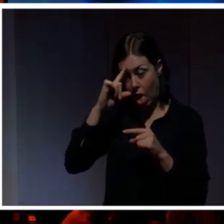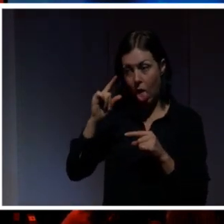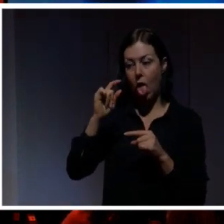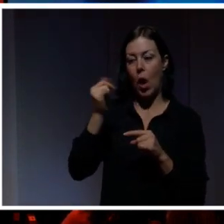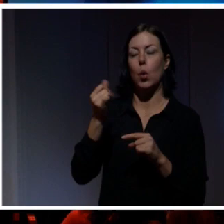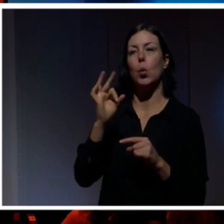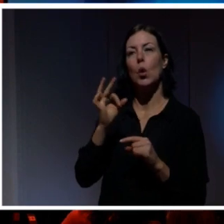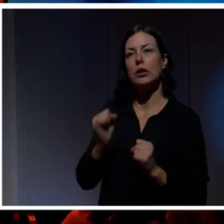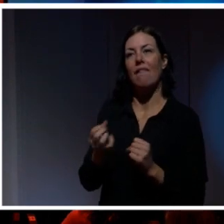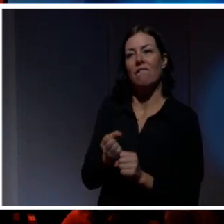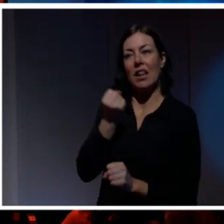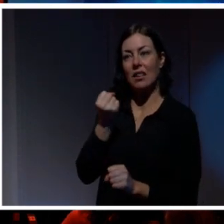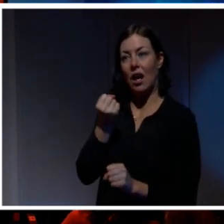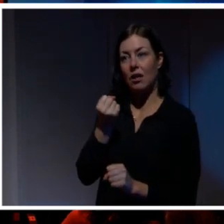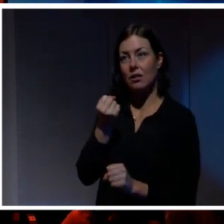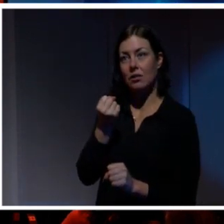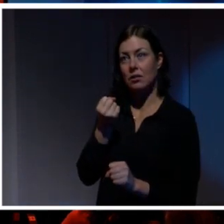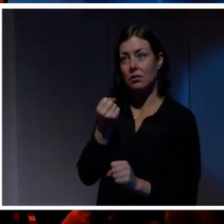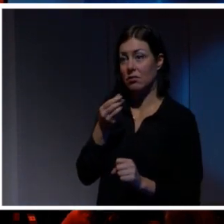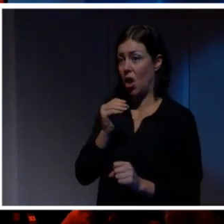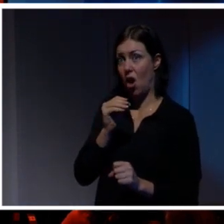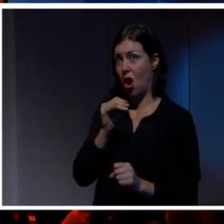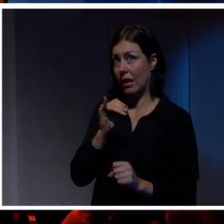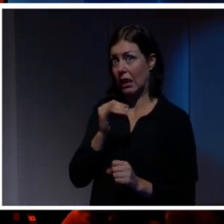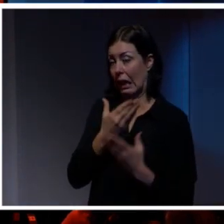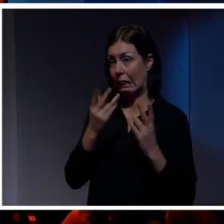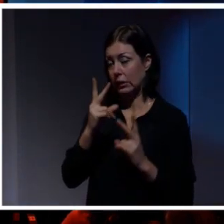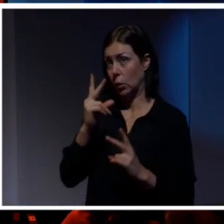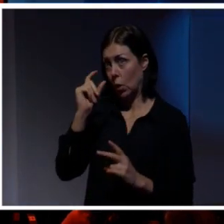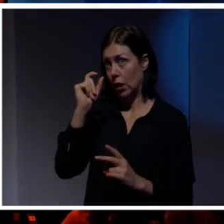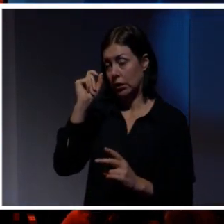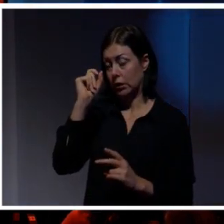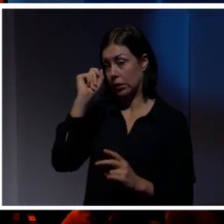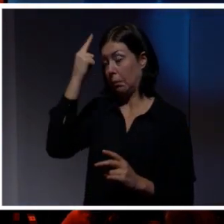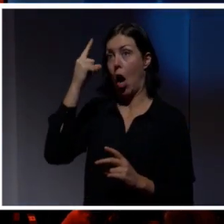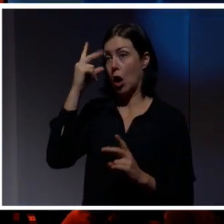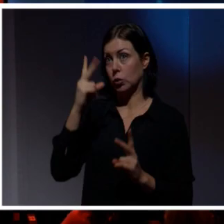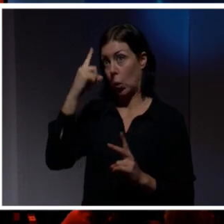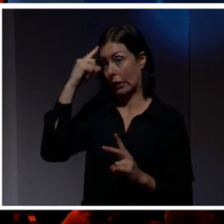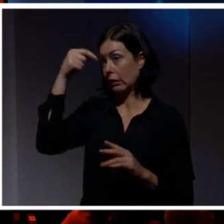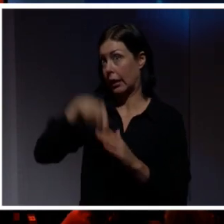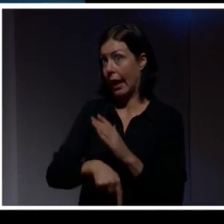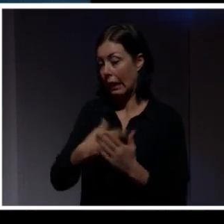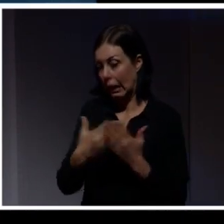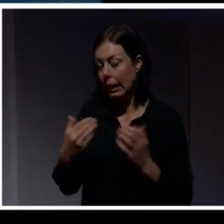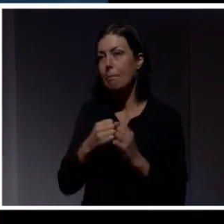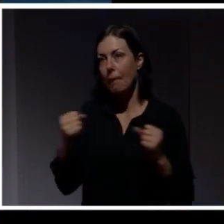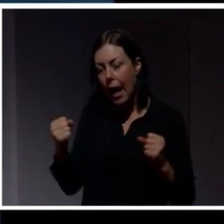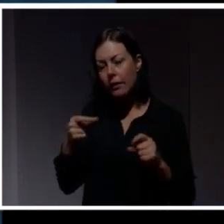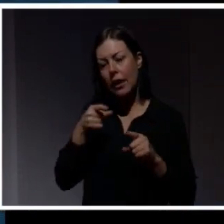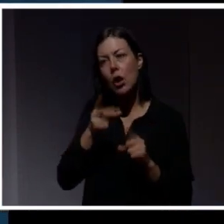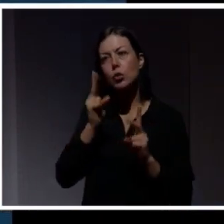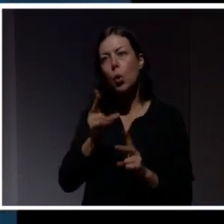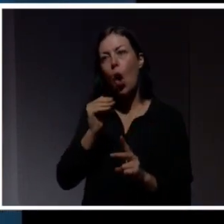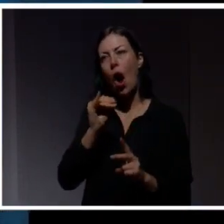win. It's a no-brainer, really. AI is actually not that intelligent sometimes. But that's how